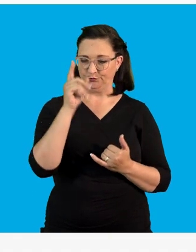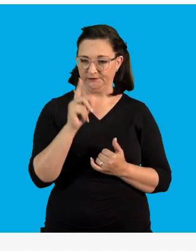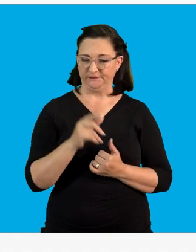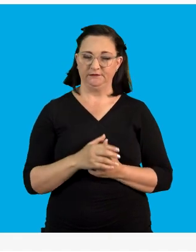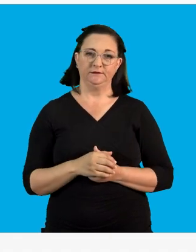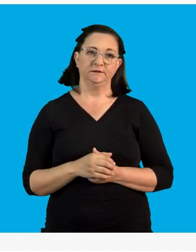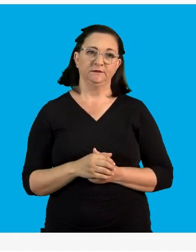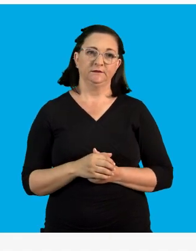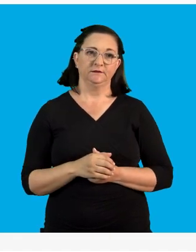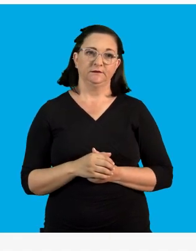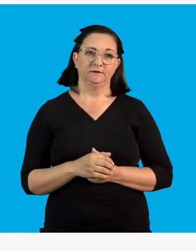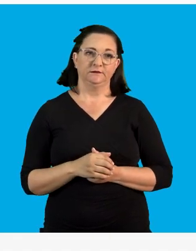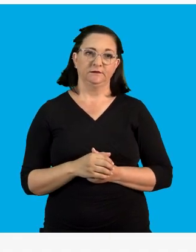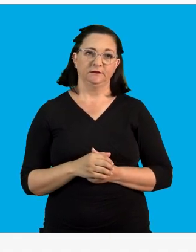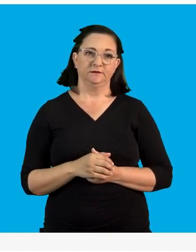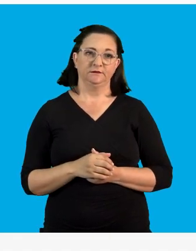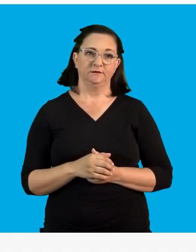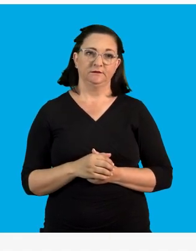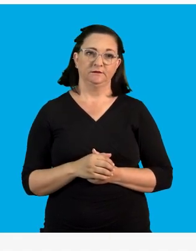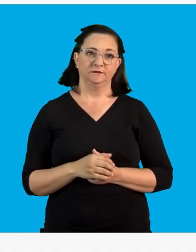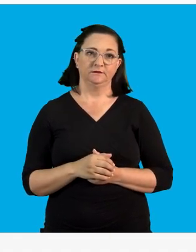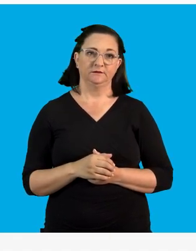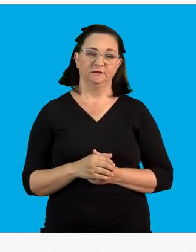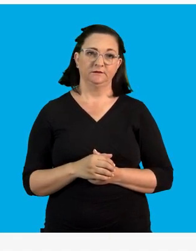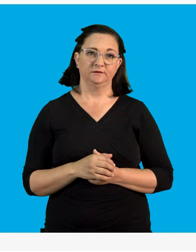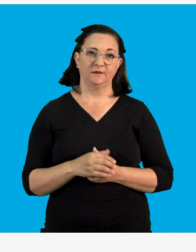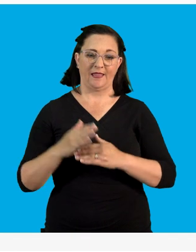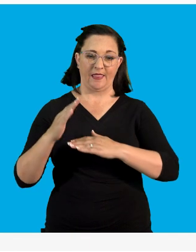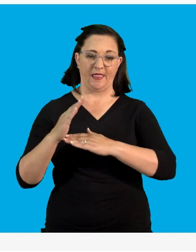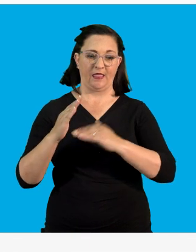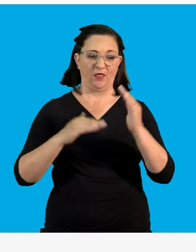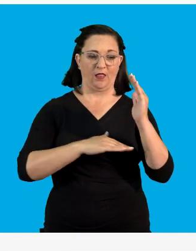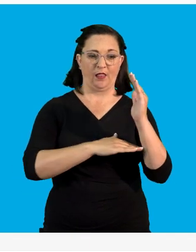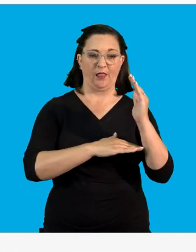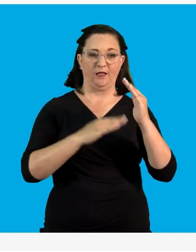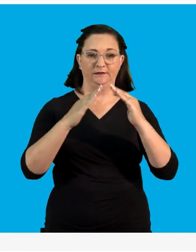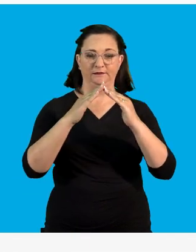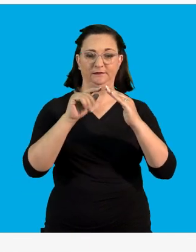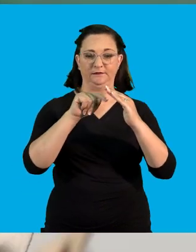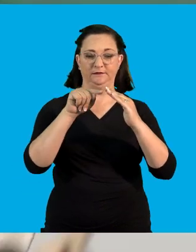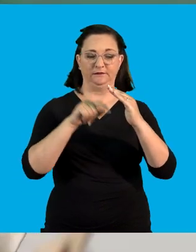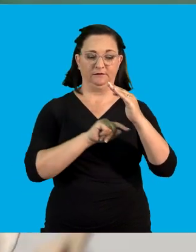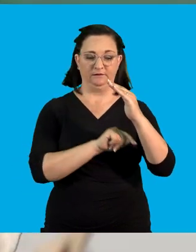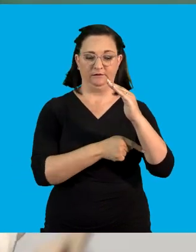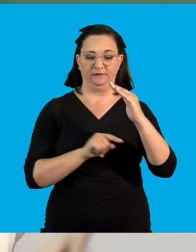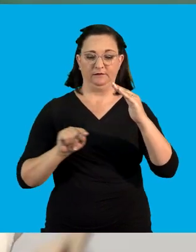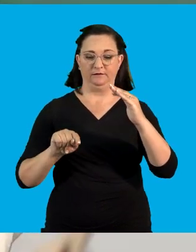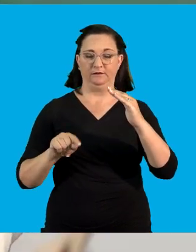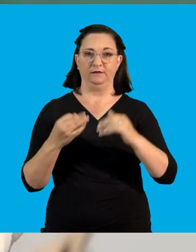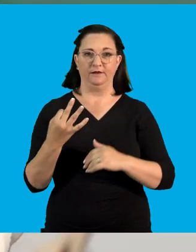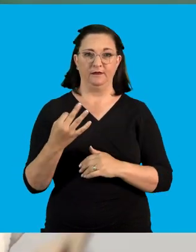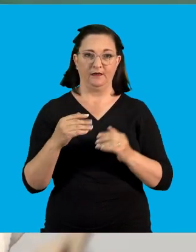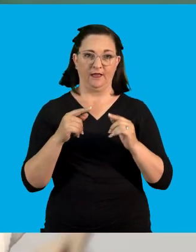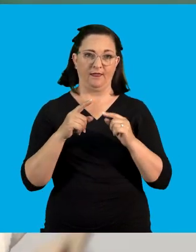saying we've got the three angles and the sizes of those three angles. Now let's